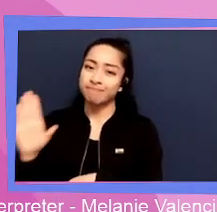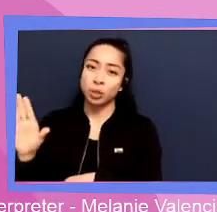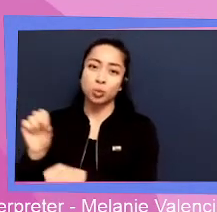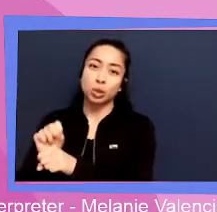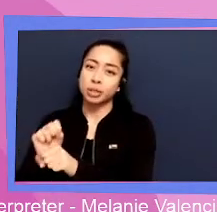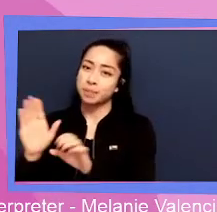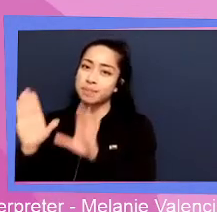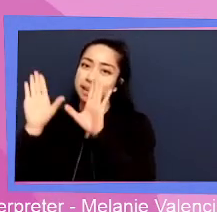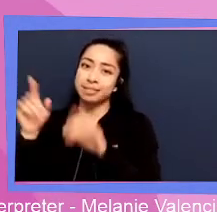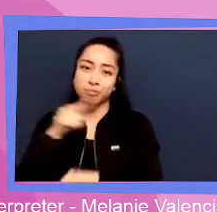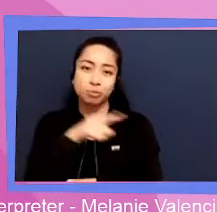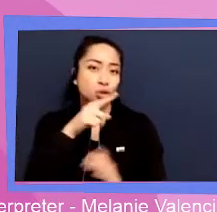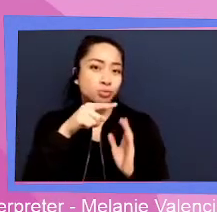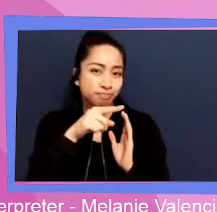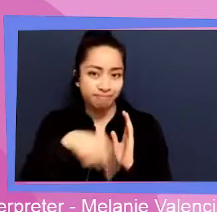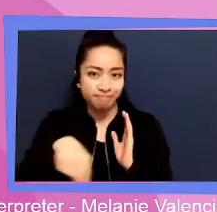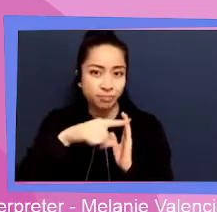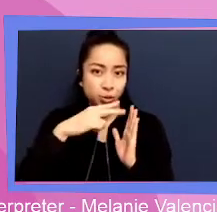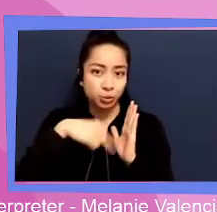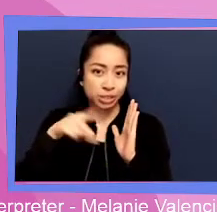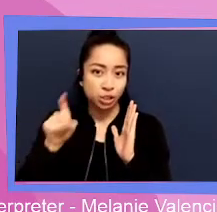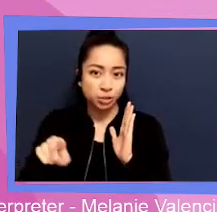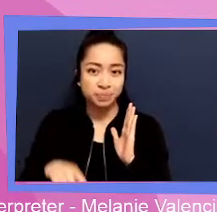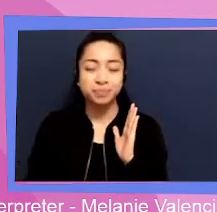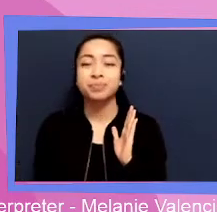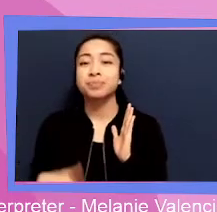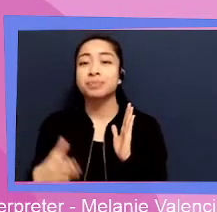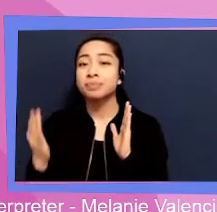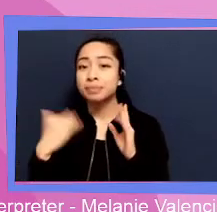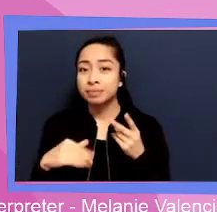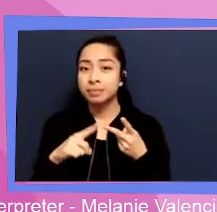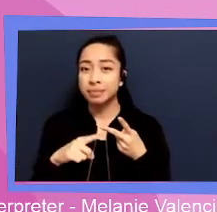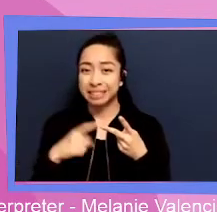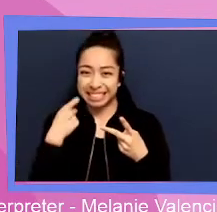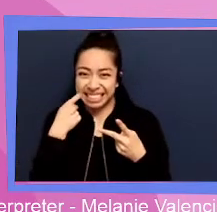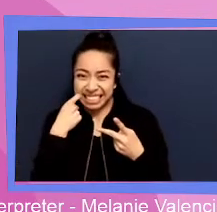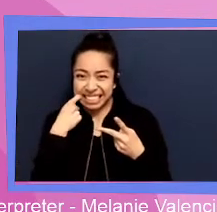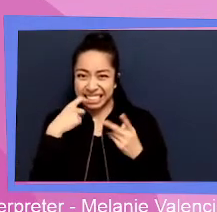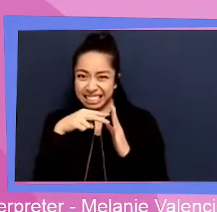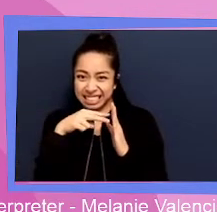amazing. I have also, I just finished